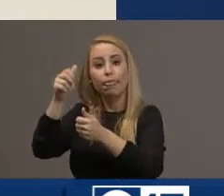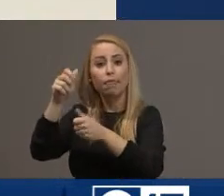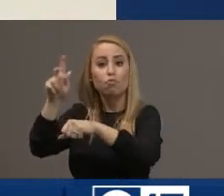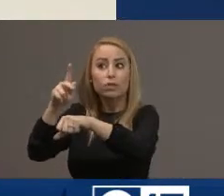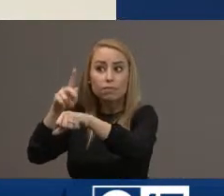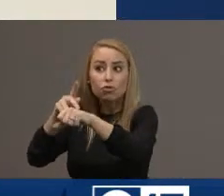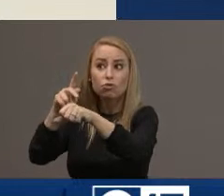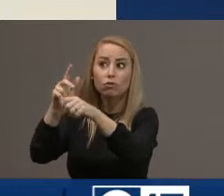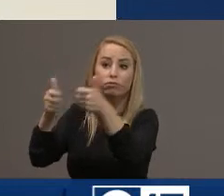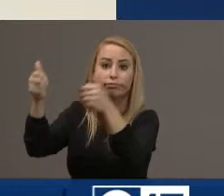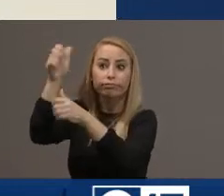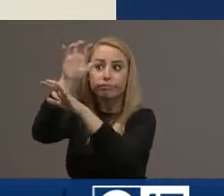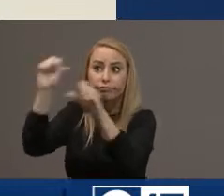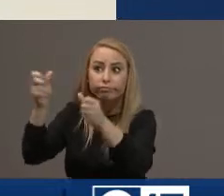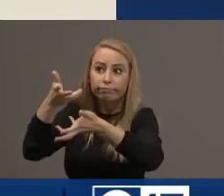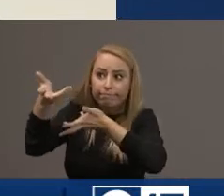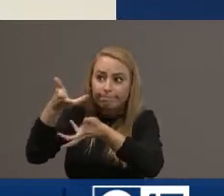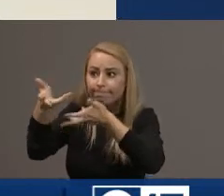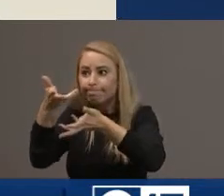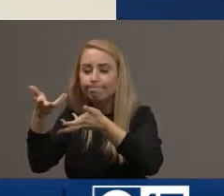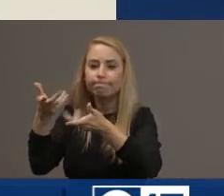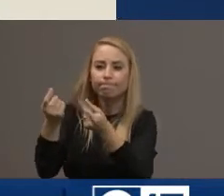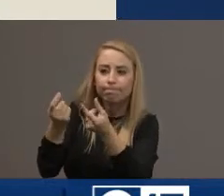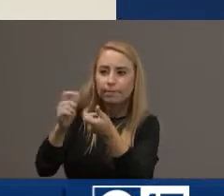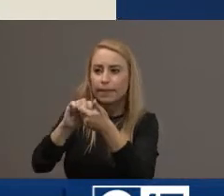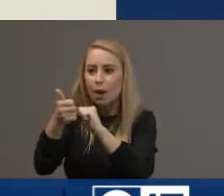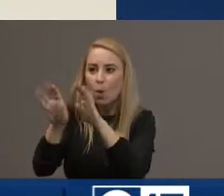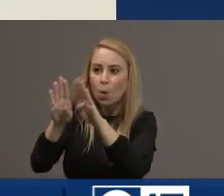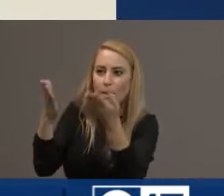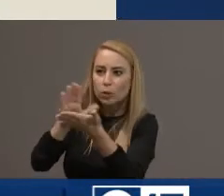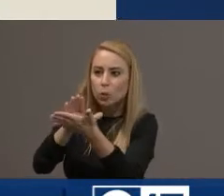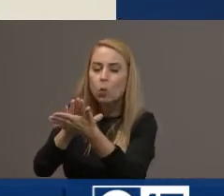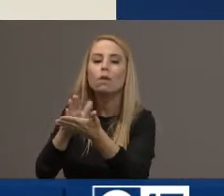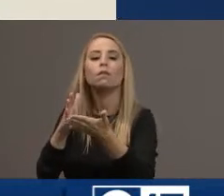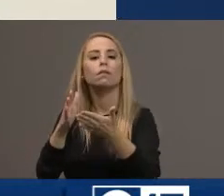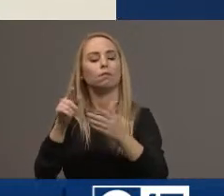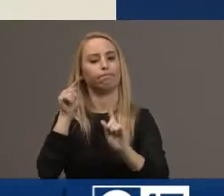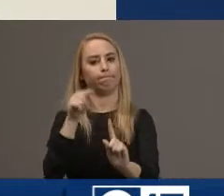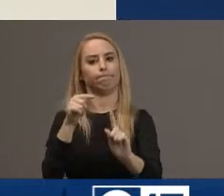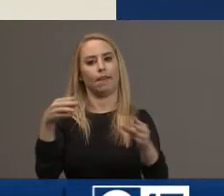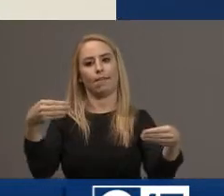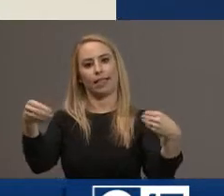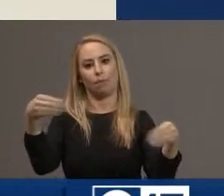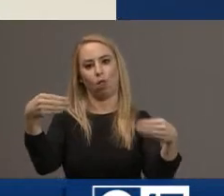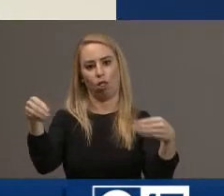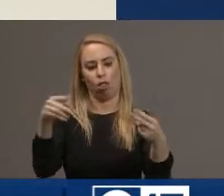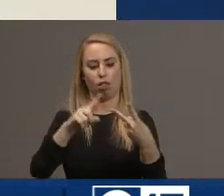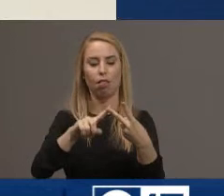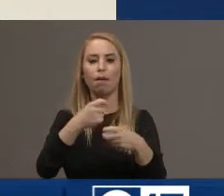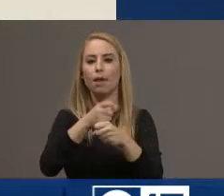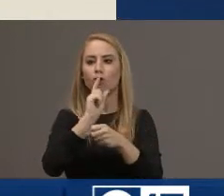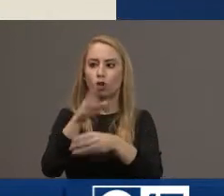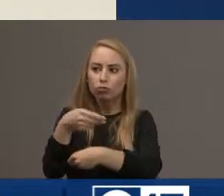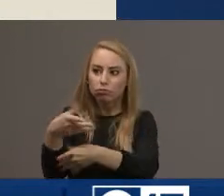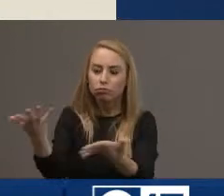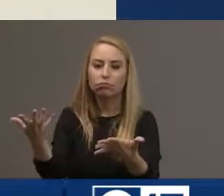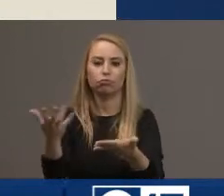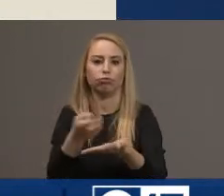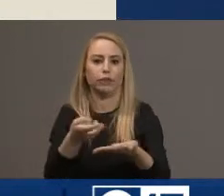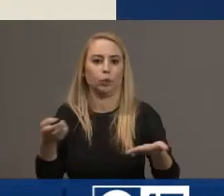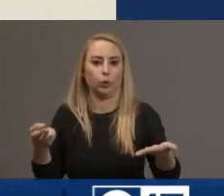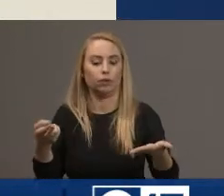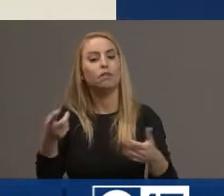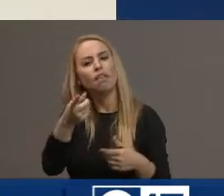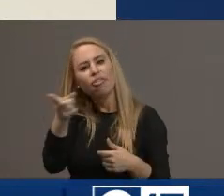maximum flexibility. Maximum resources. We know that they know how to distance learn. We know